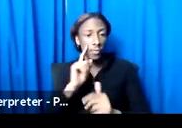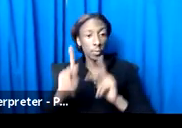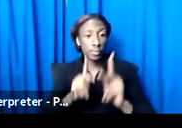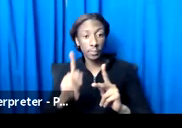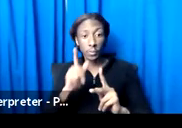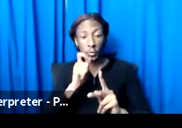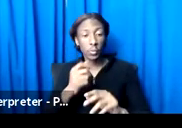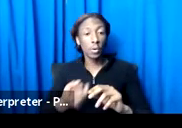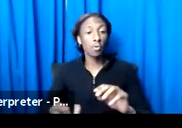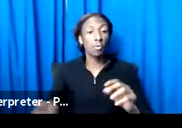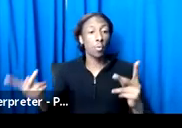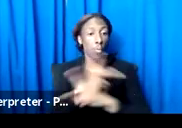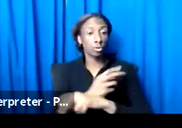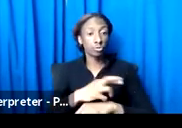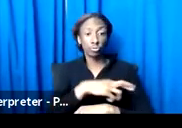from COVID-19.